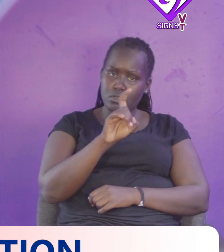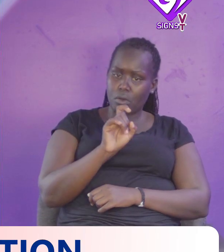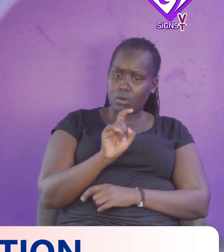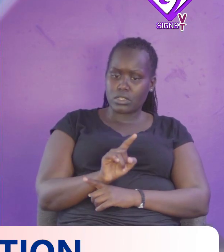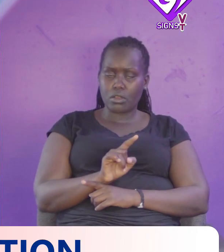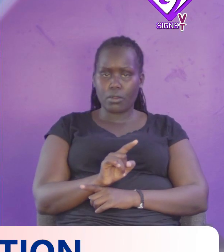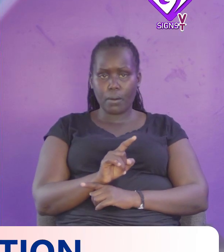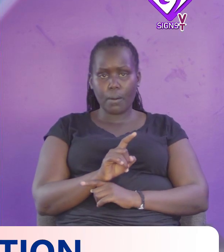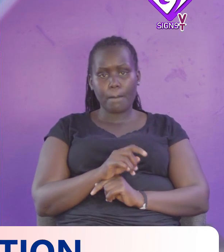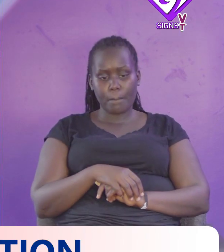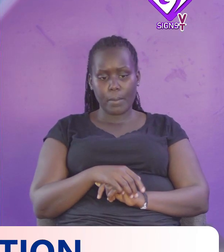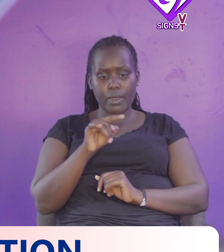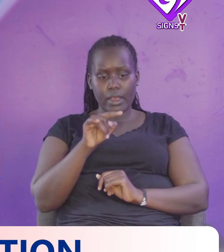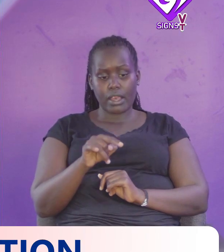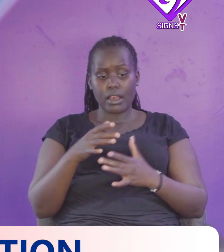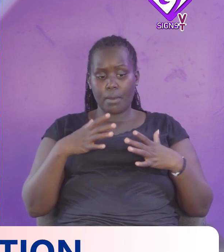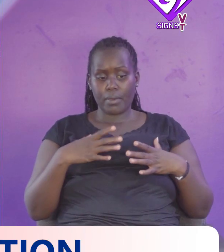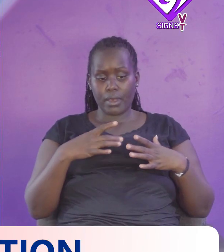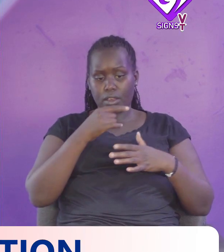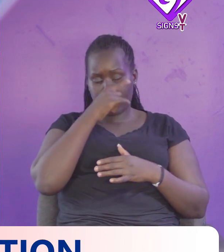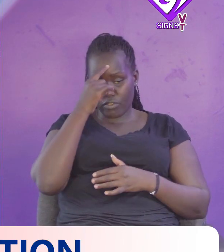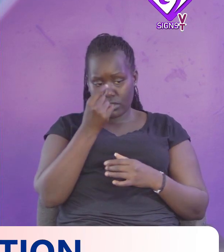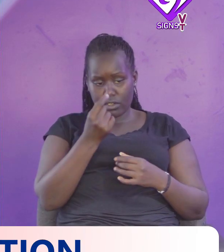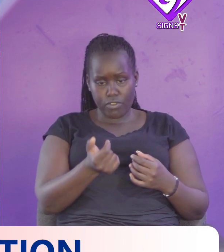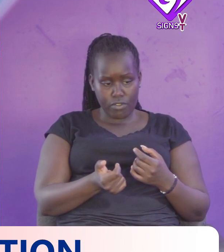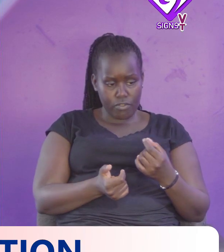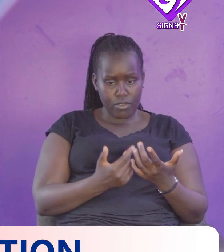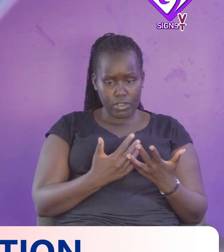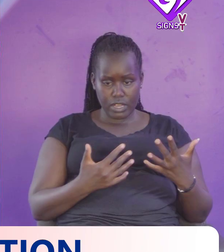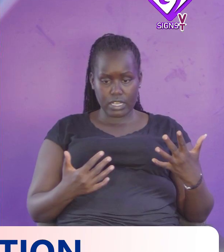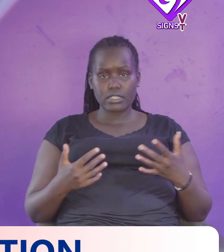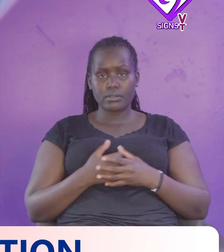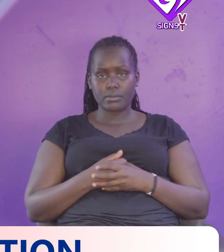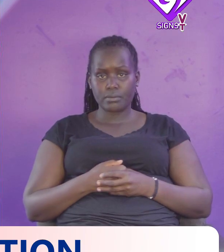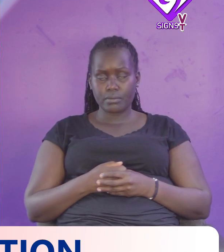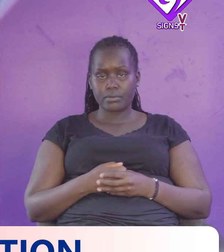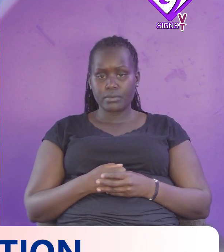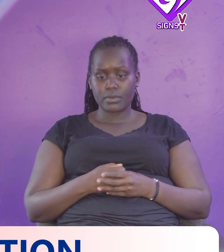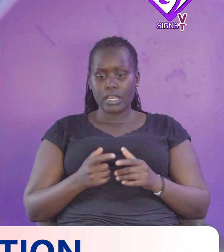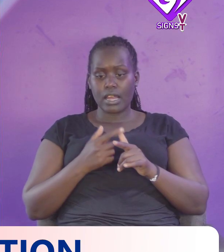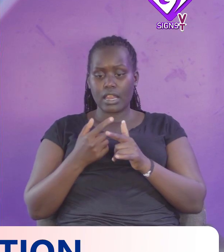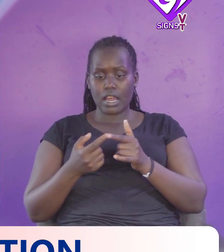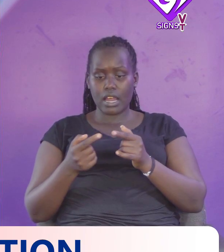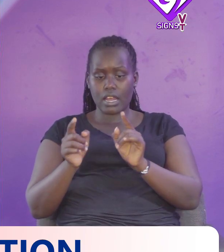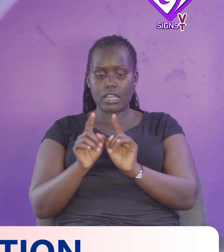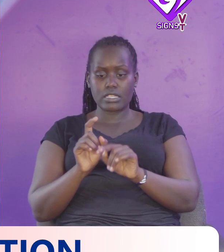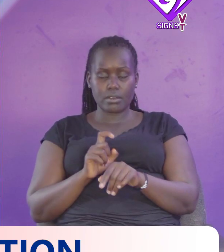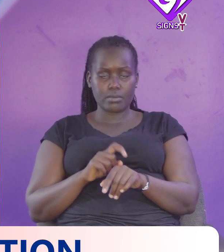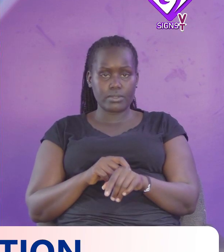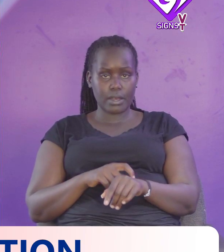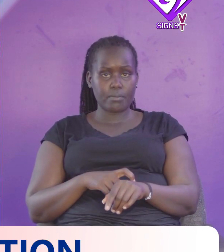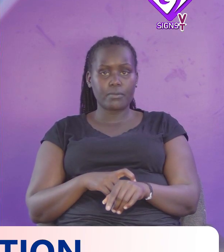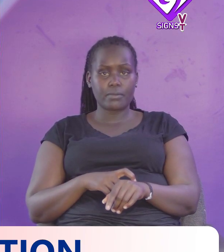know. Yeah. Just because of a few coins here and there. Okay. And then at the same time,